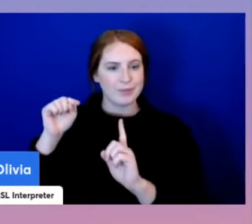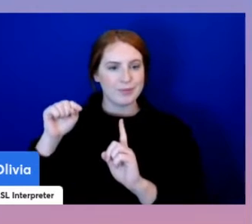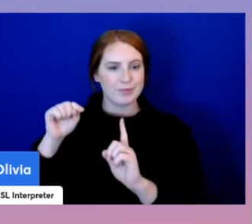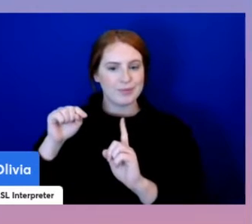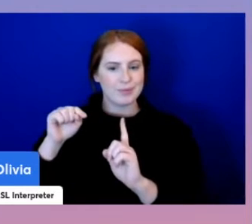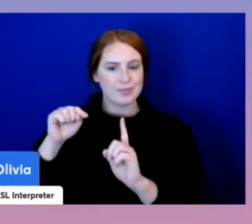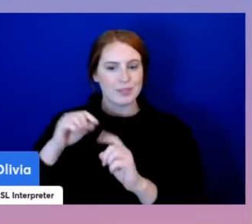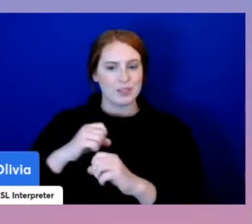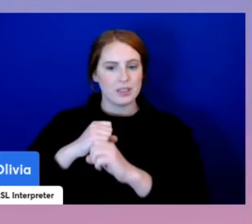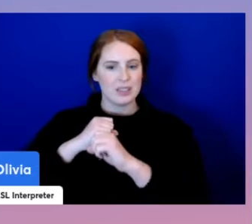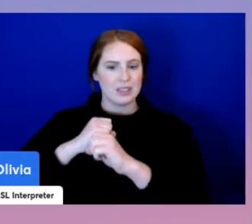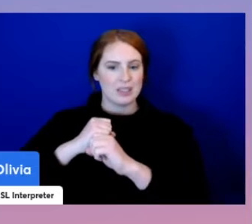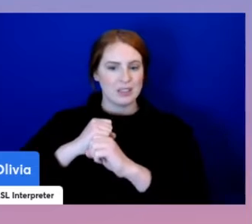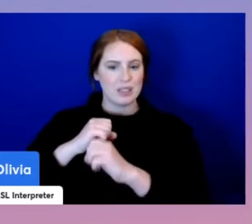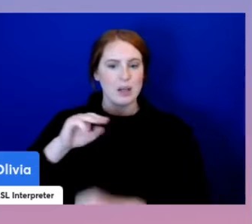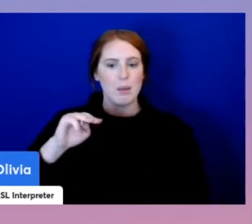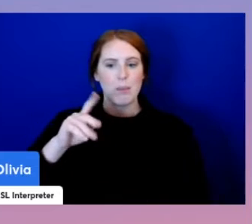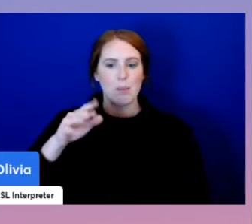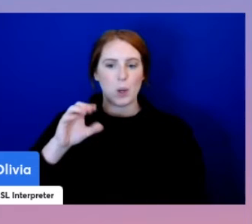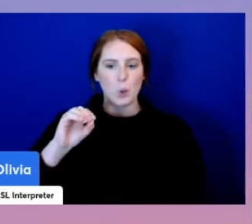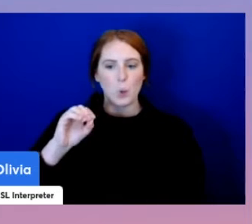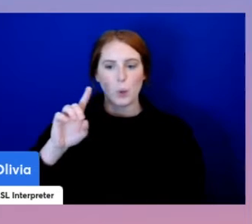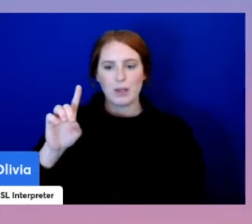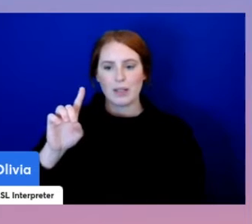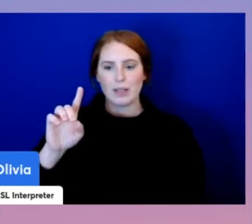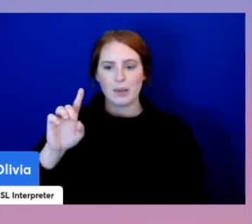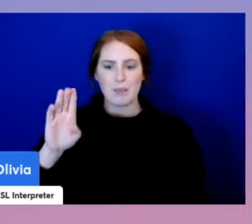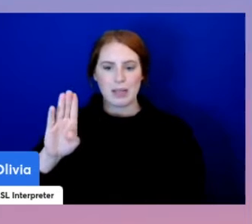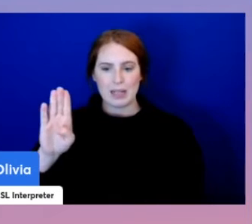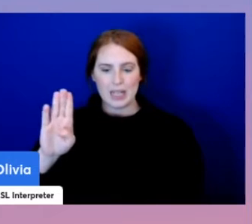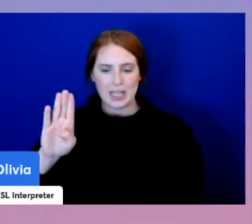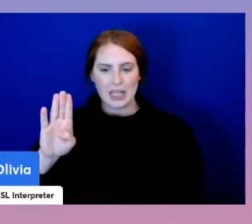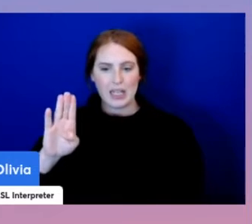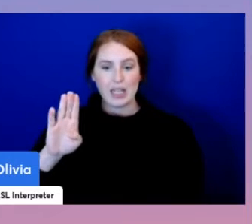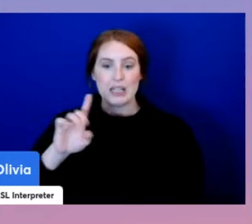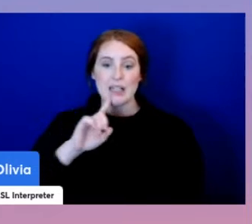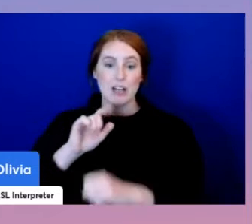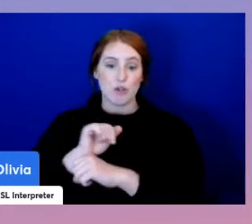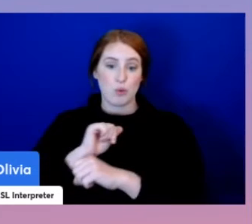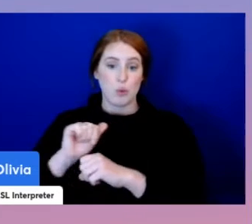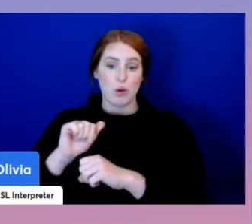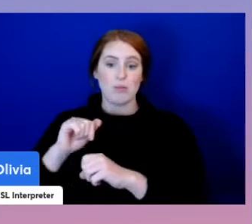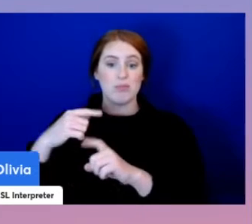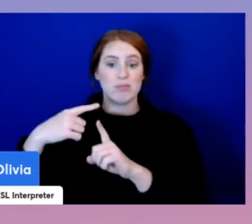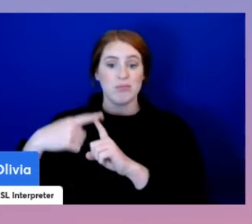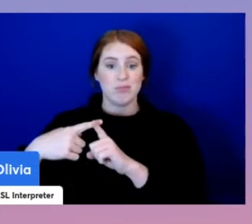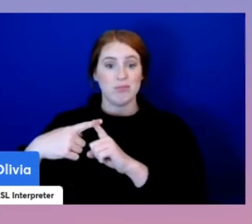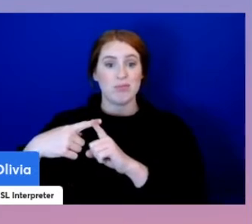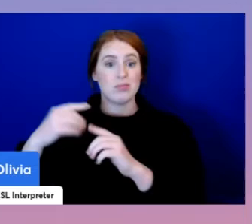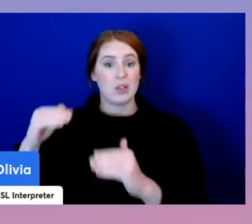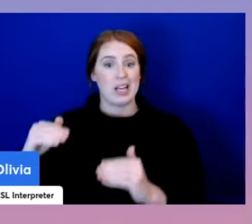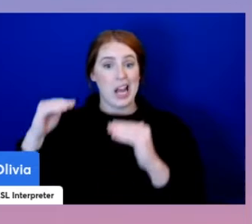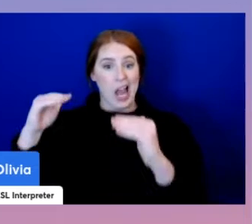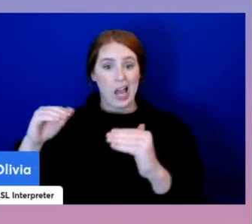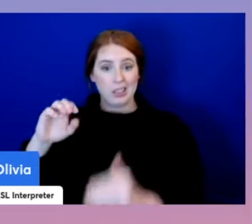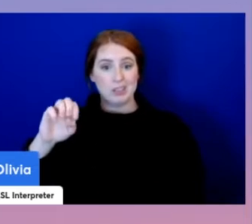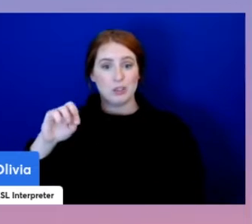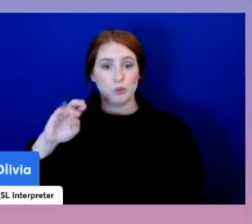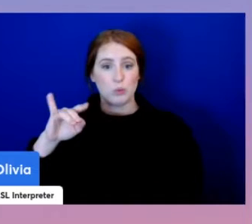securing MongoDB in Azure with Vault Plus for enhanced encryption